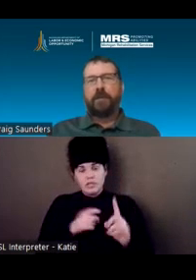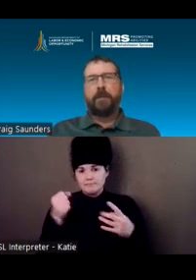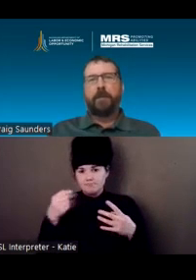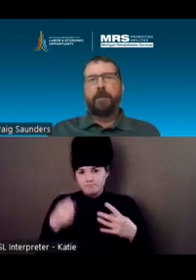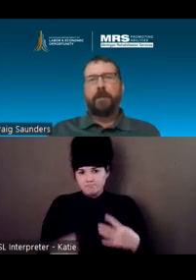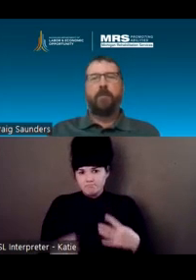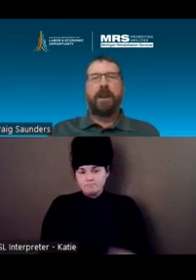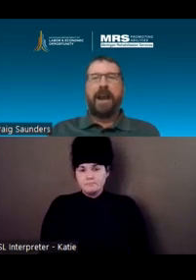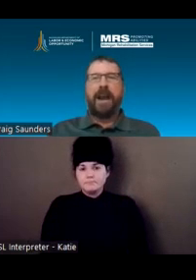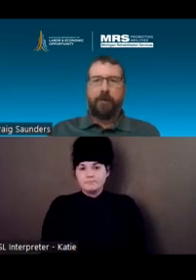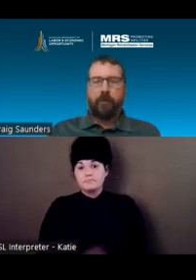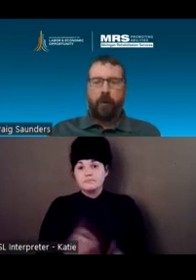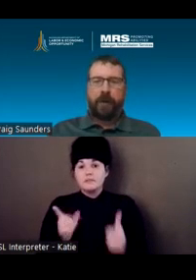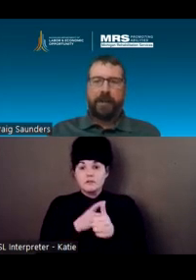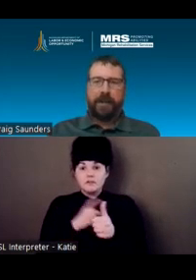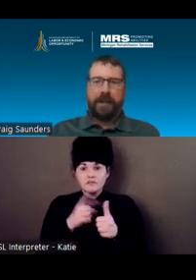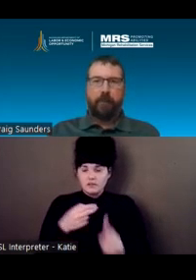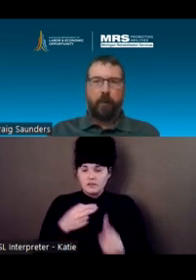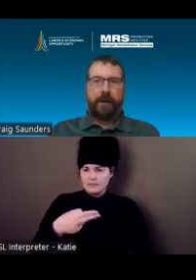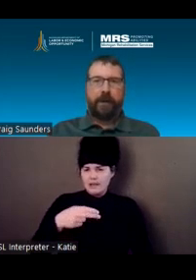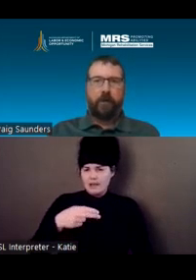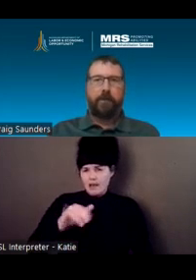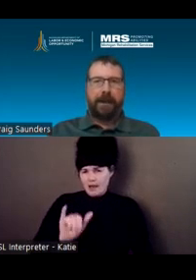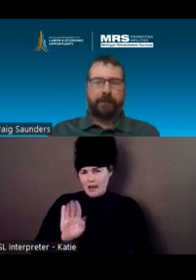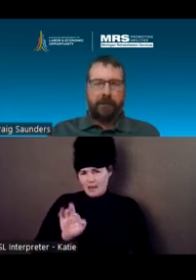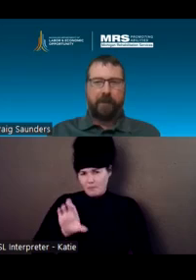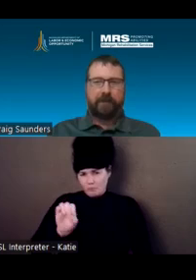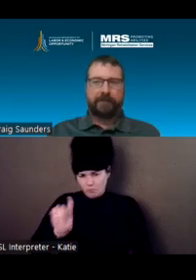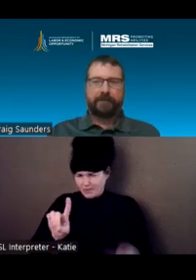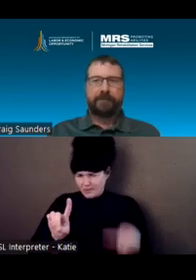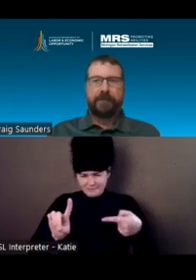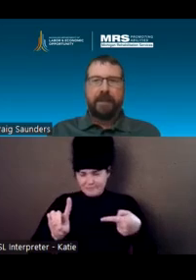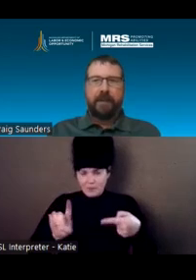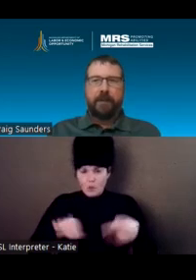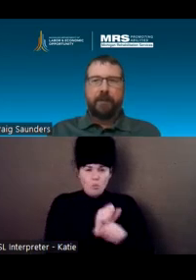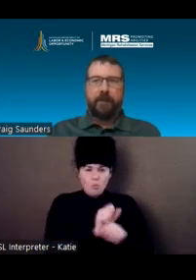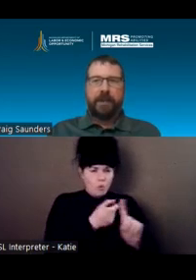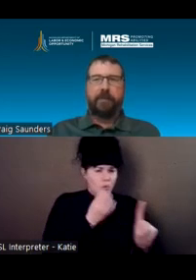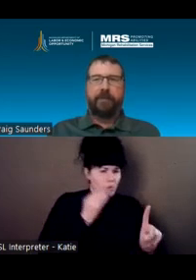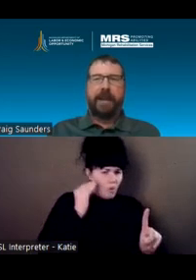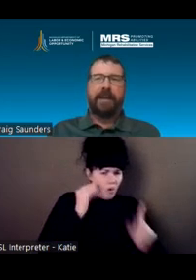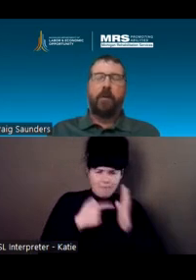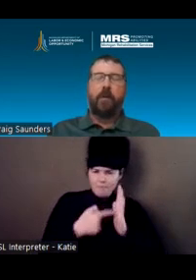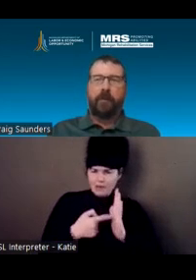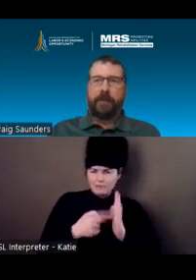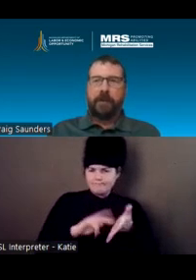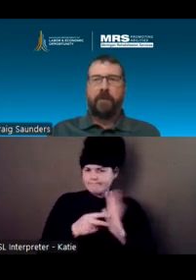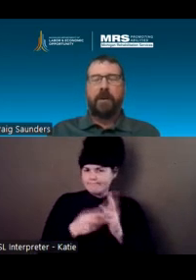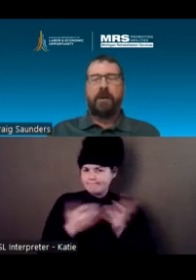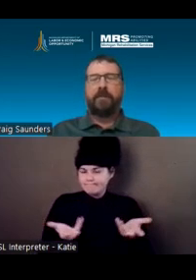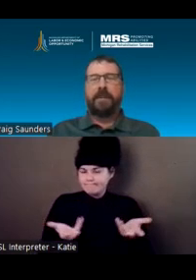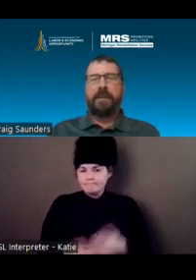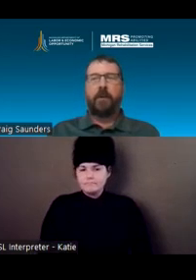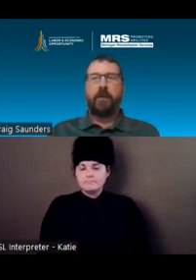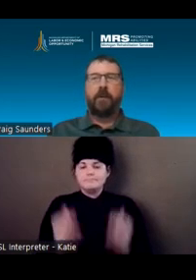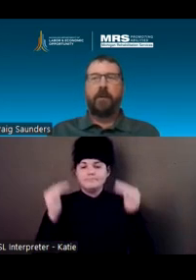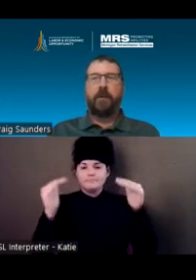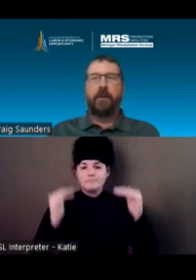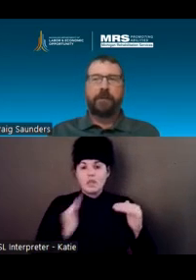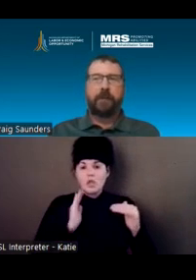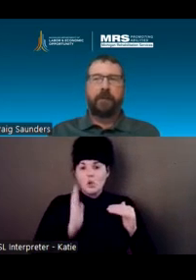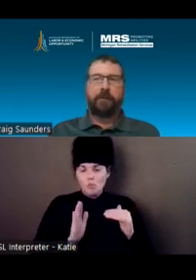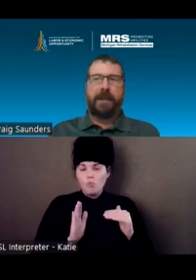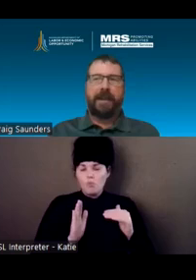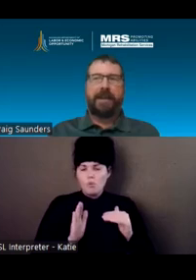First, we will define what hybrid work and work at home models are. We will then provide an overview of the